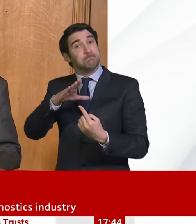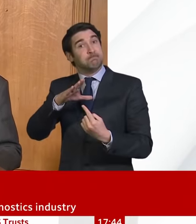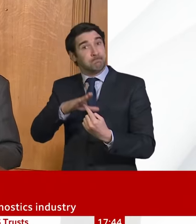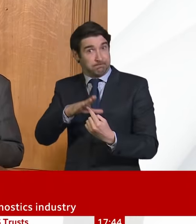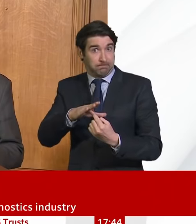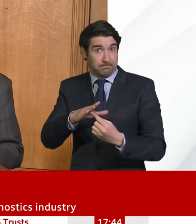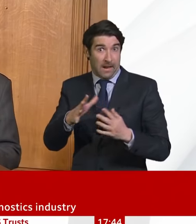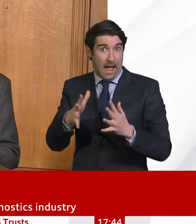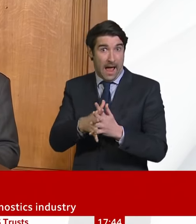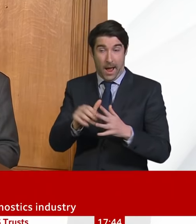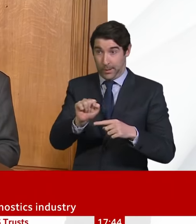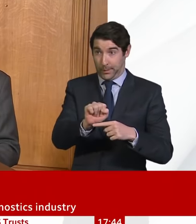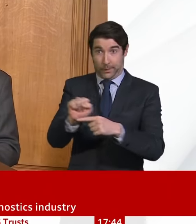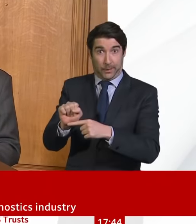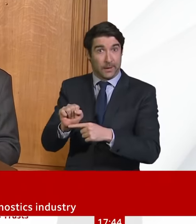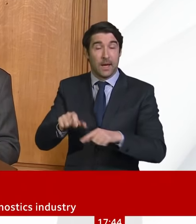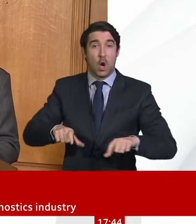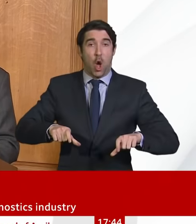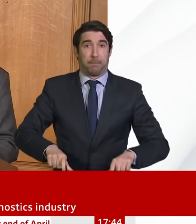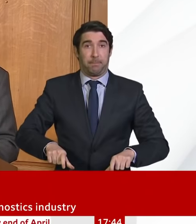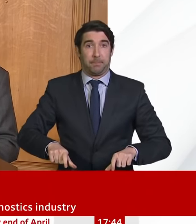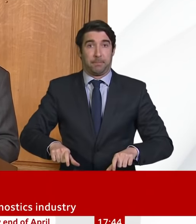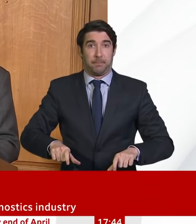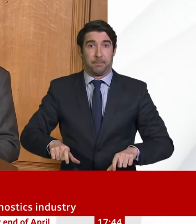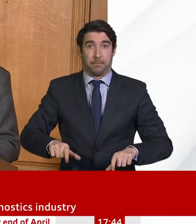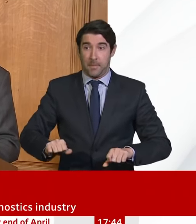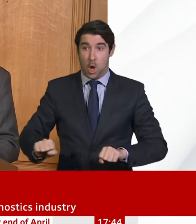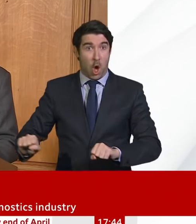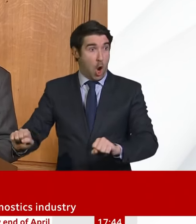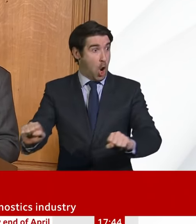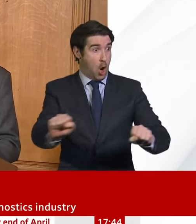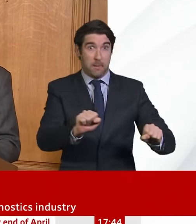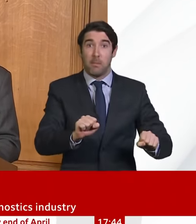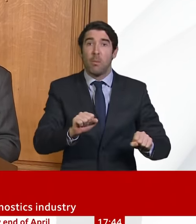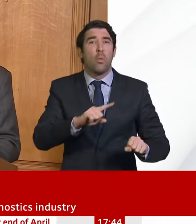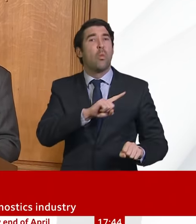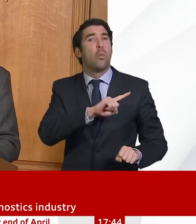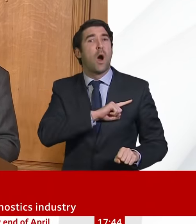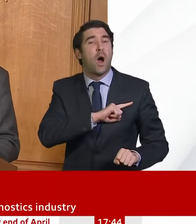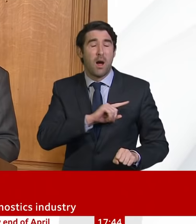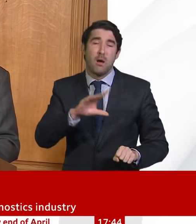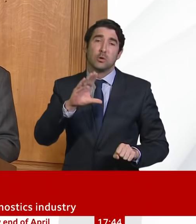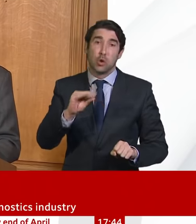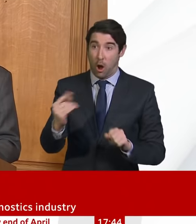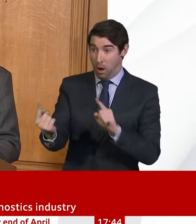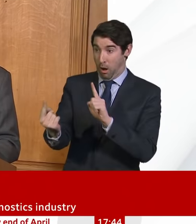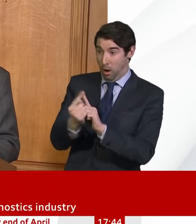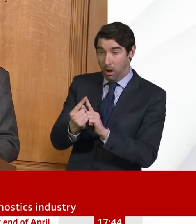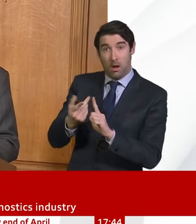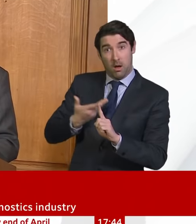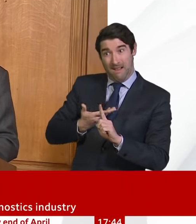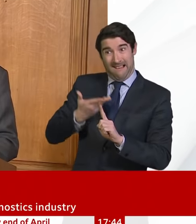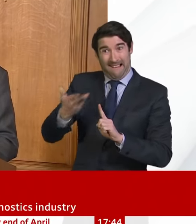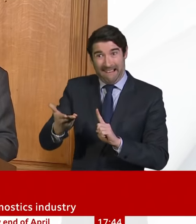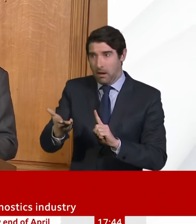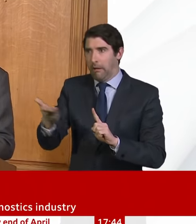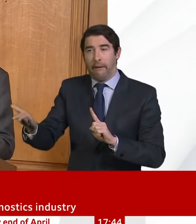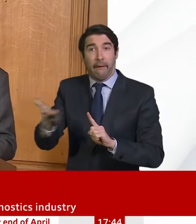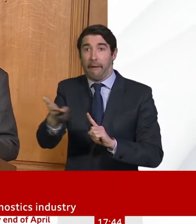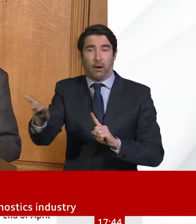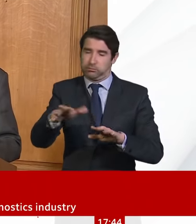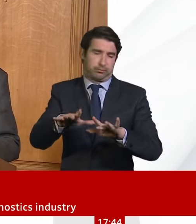contact with others, social distancing. And by doing that, we reduce the chance that the virus is transmitted from one person to another.